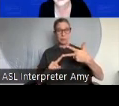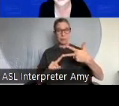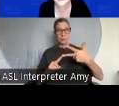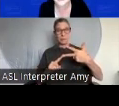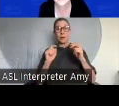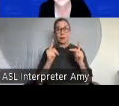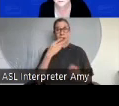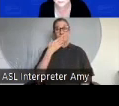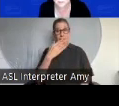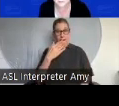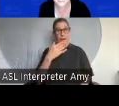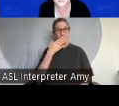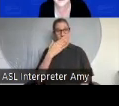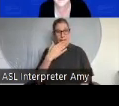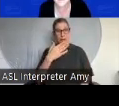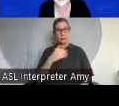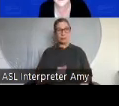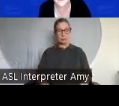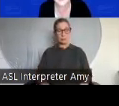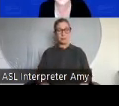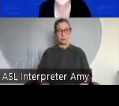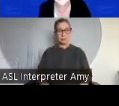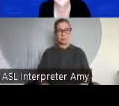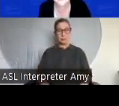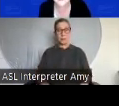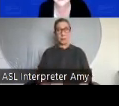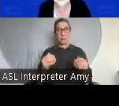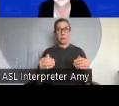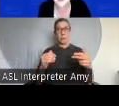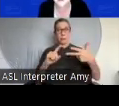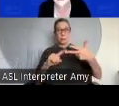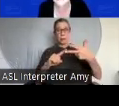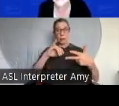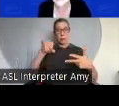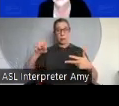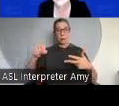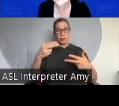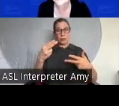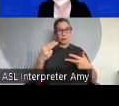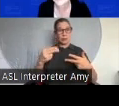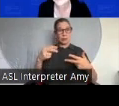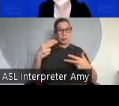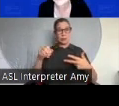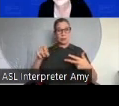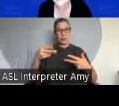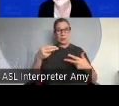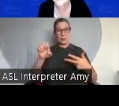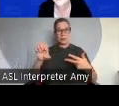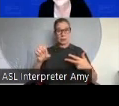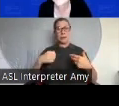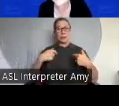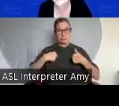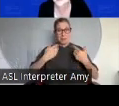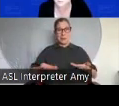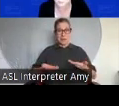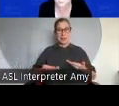thank you, Sonia. You're welcome. Okay. All right, then our next speaker is Joseph Hike. Hi, I'm here. Yes,